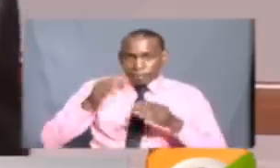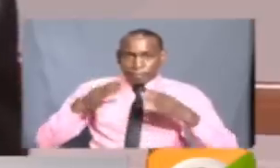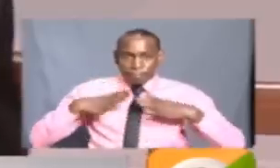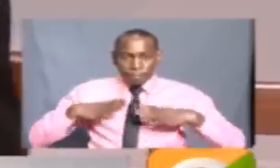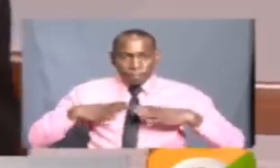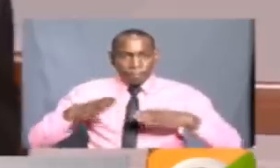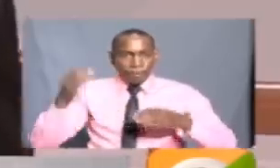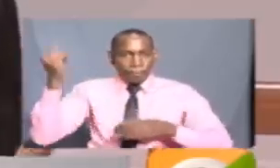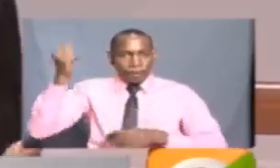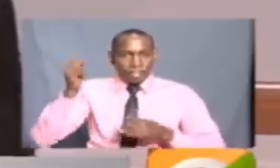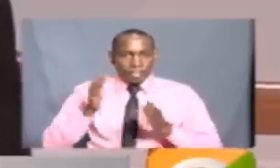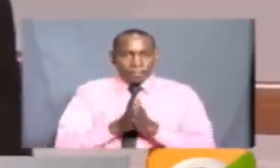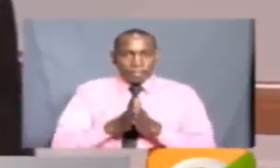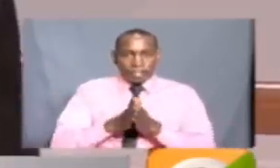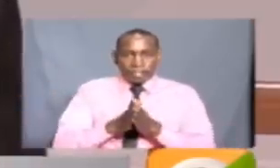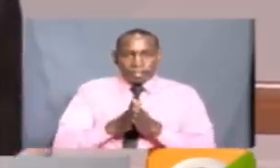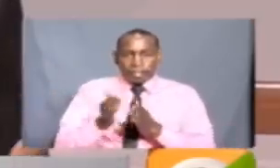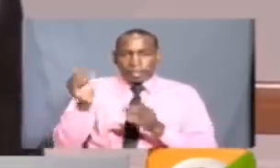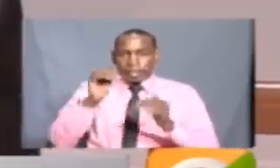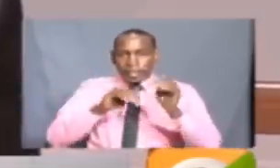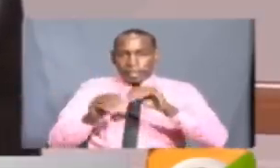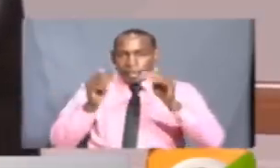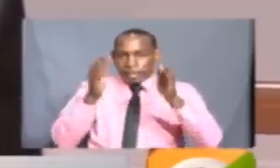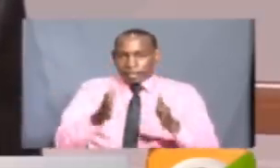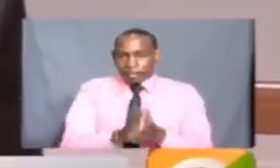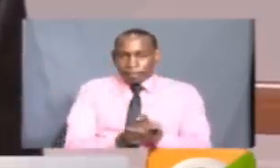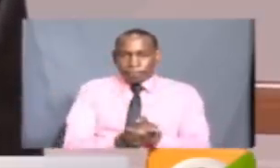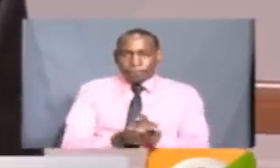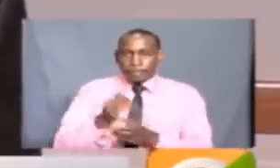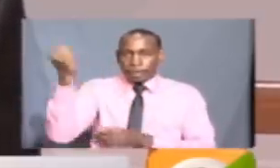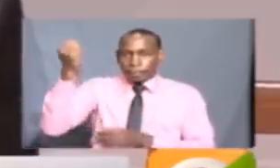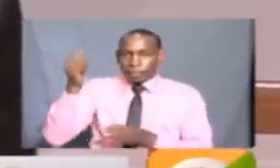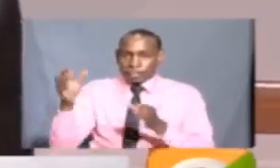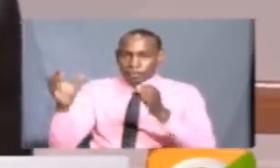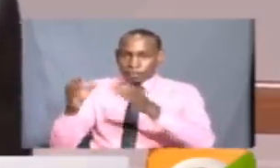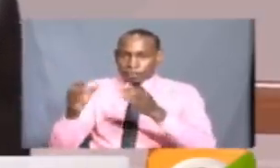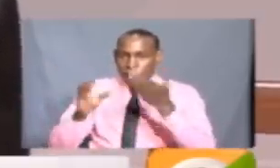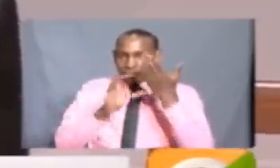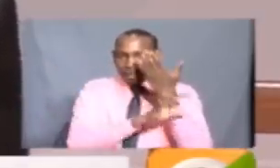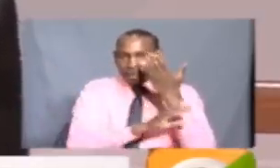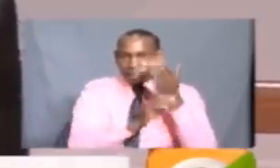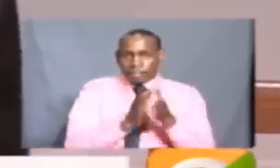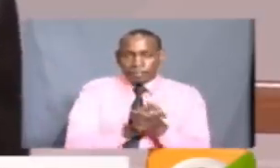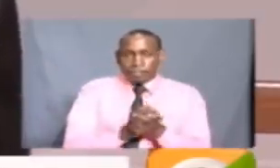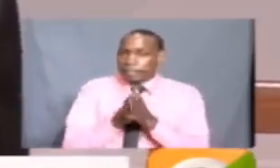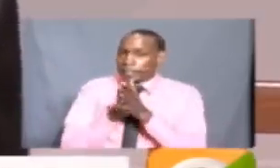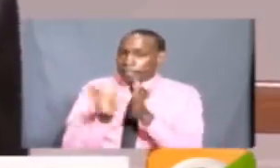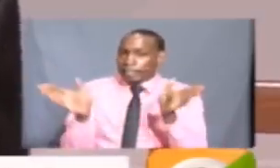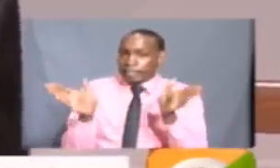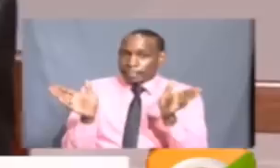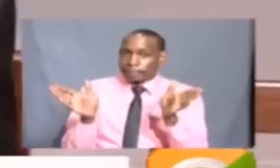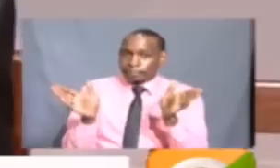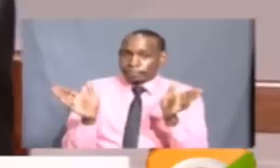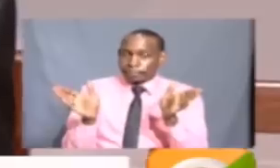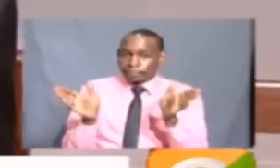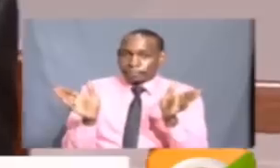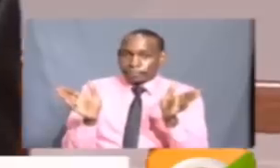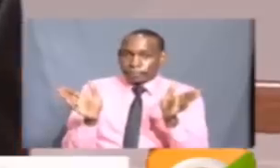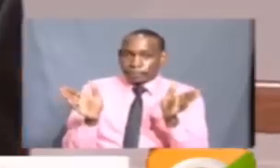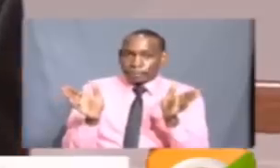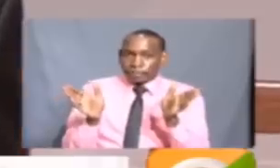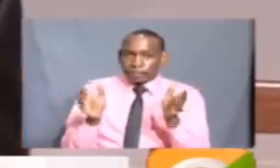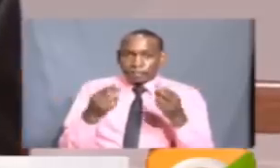politics, and the electorate. The political class in the country, by and large, sees